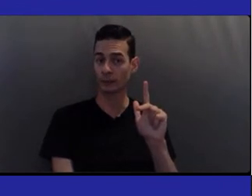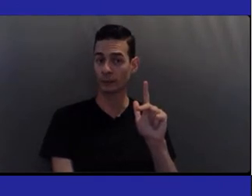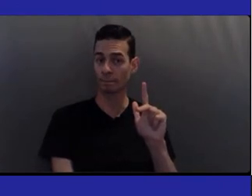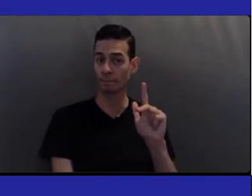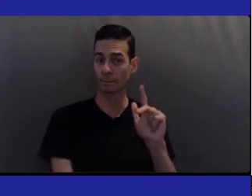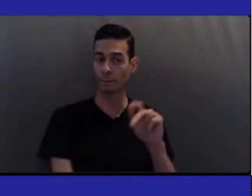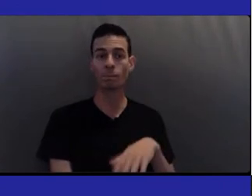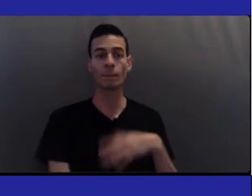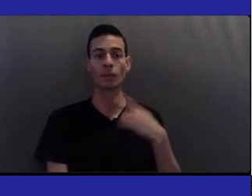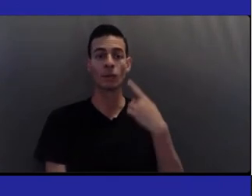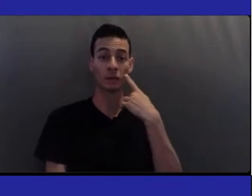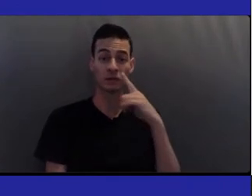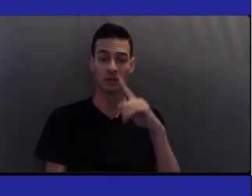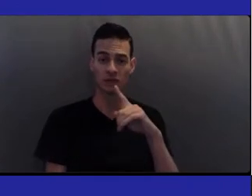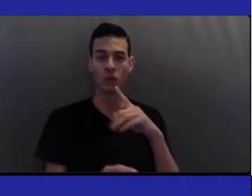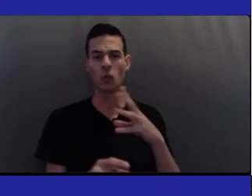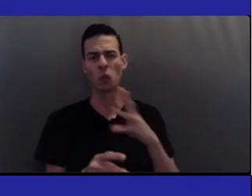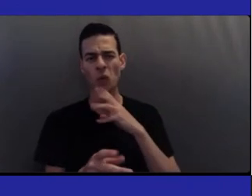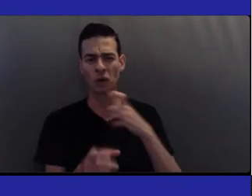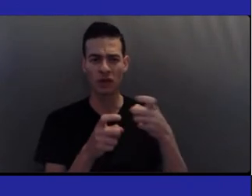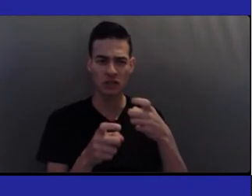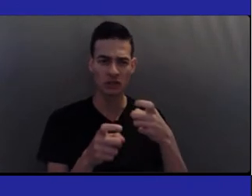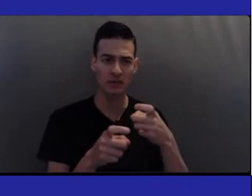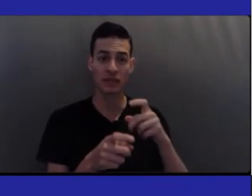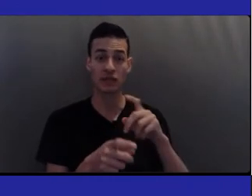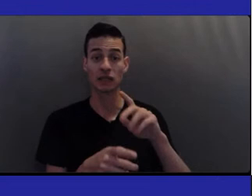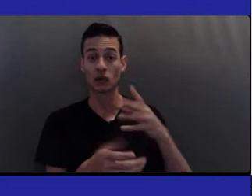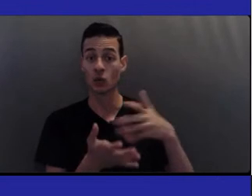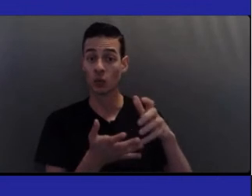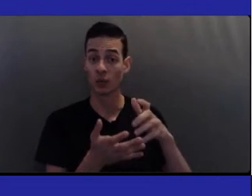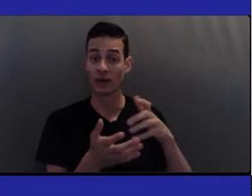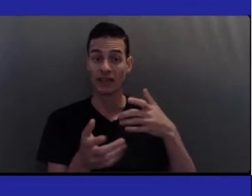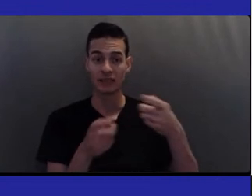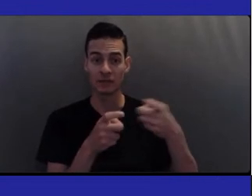of secondary systems has been